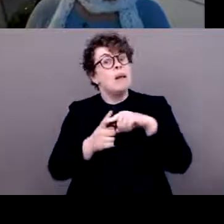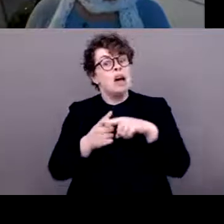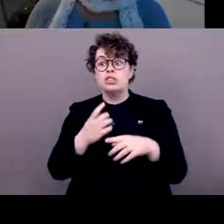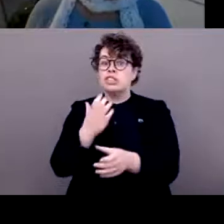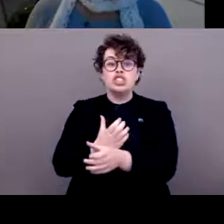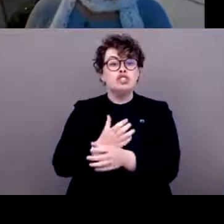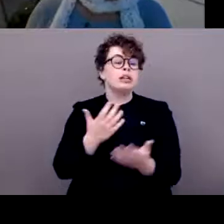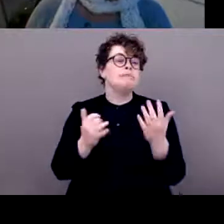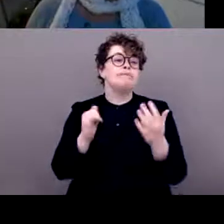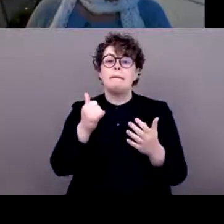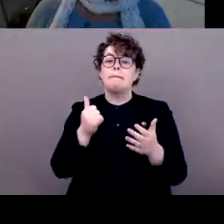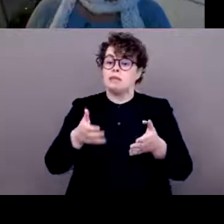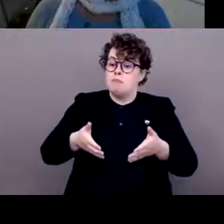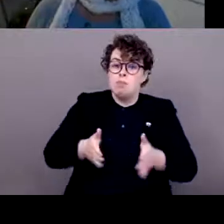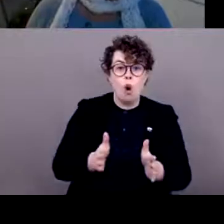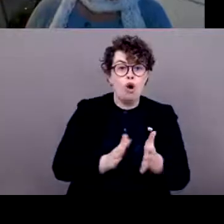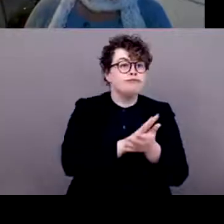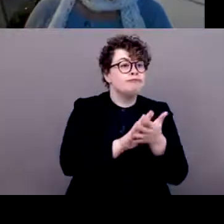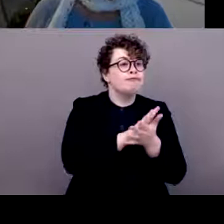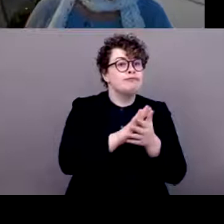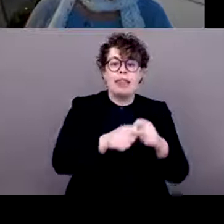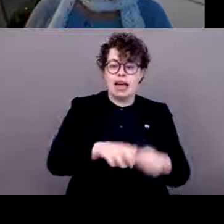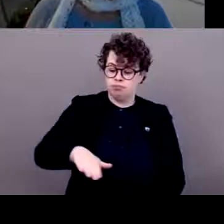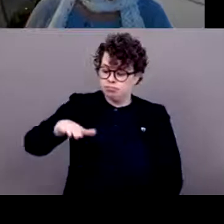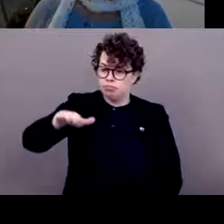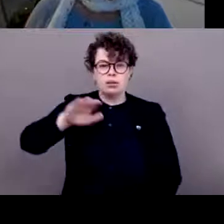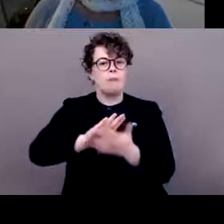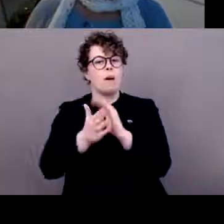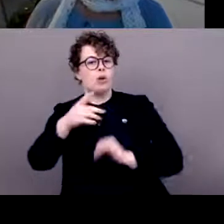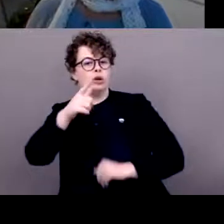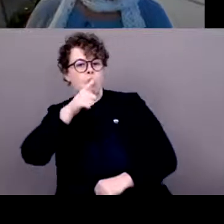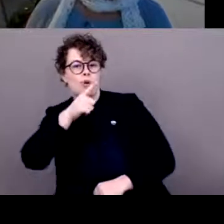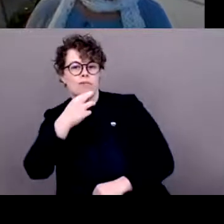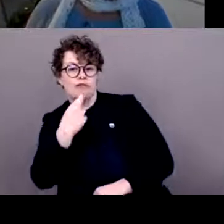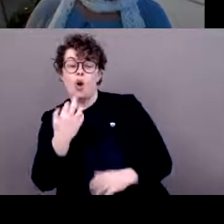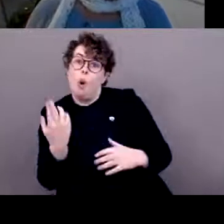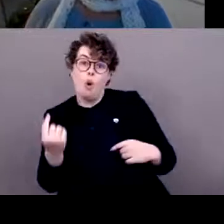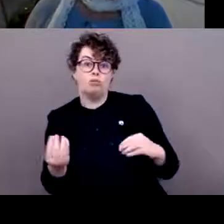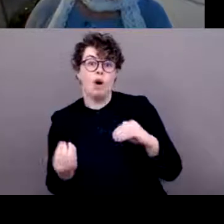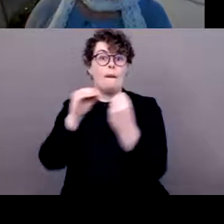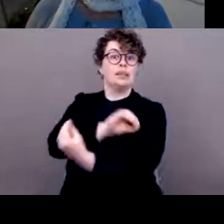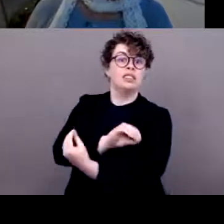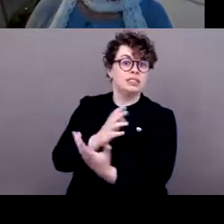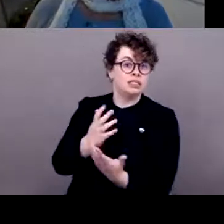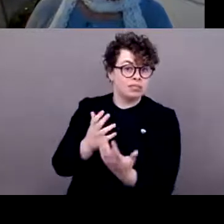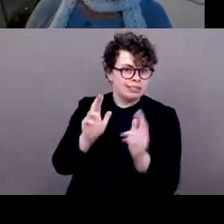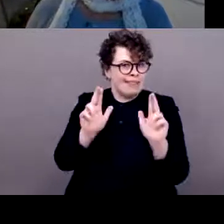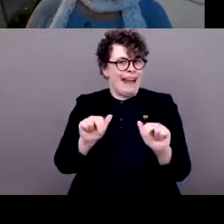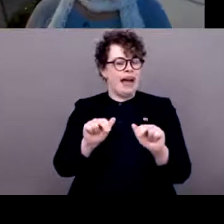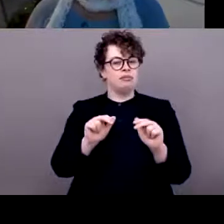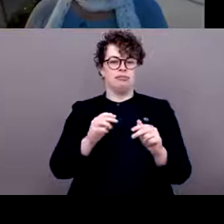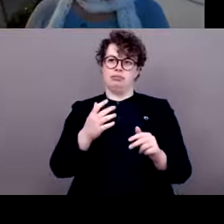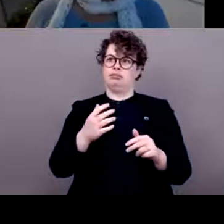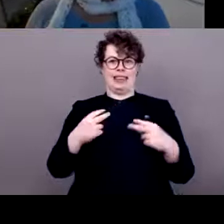as time passes. So, for example, a child who was a strong signer may get an implant and